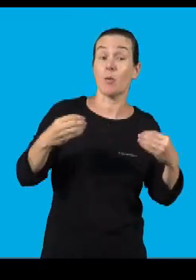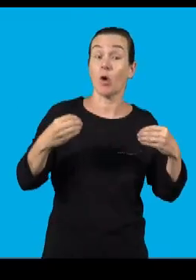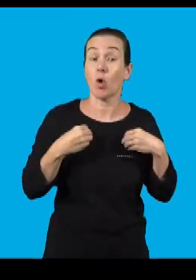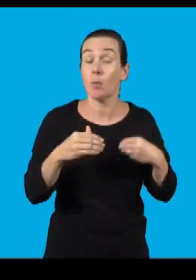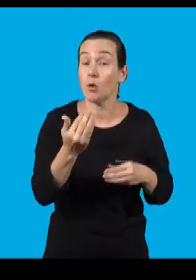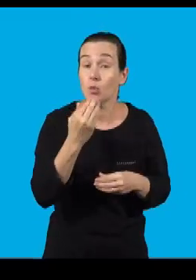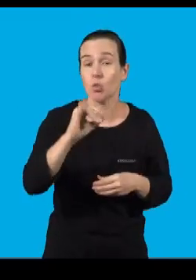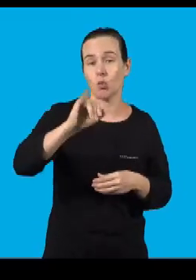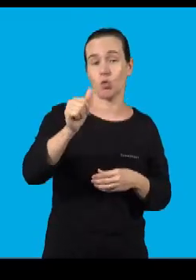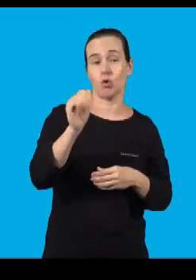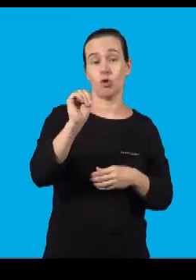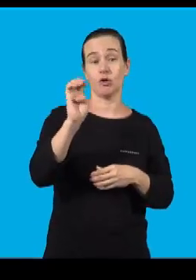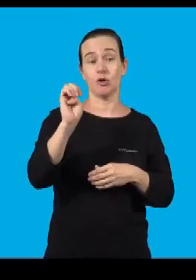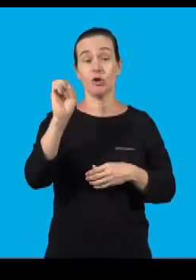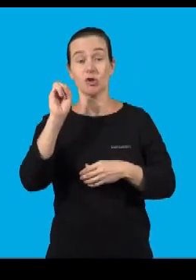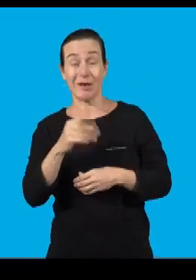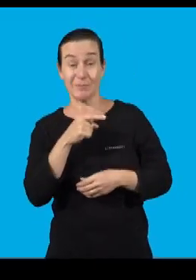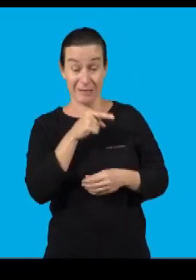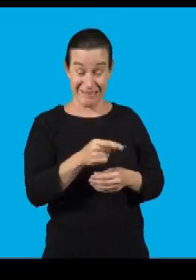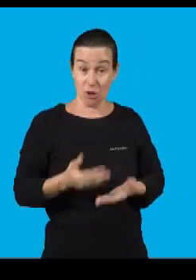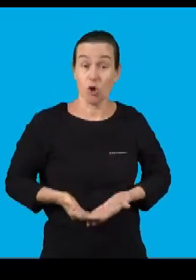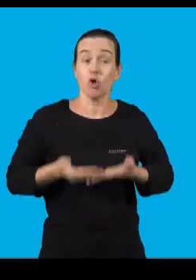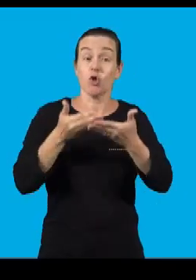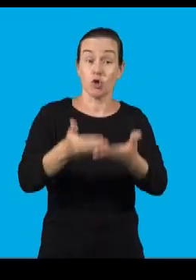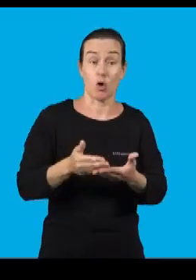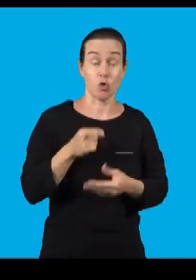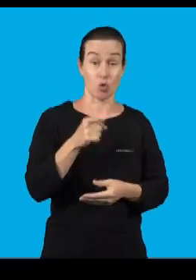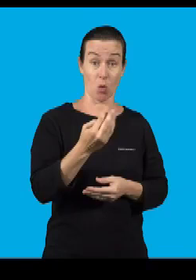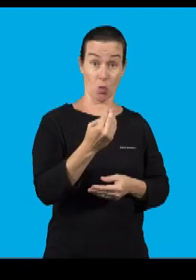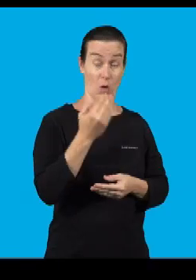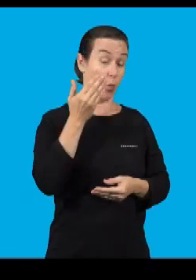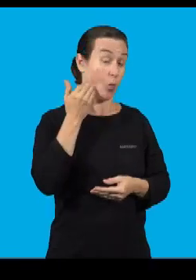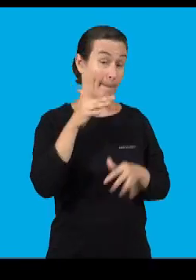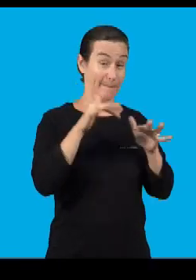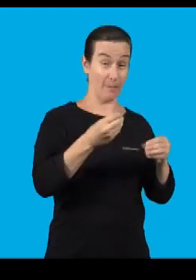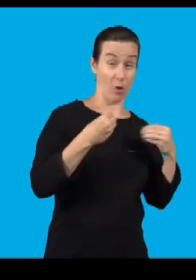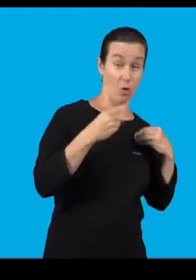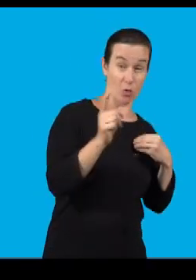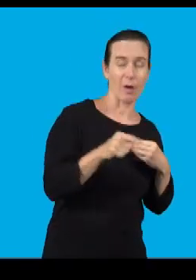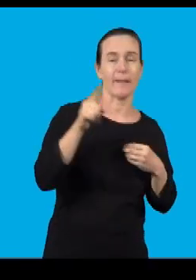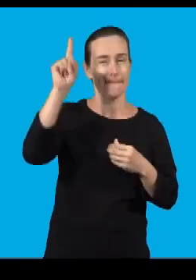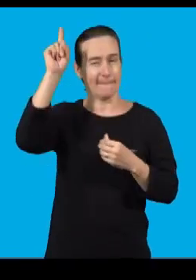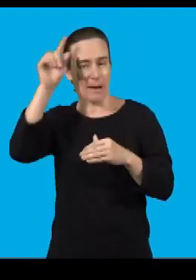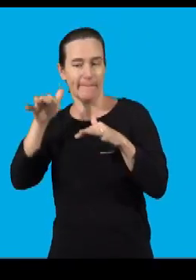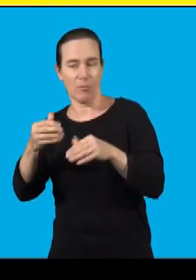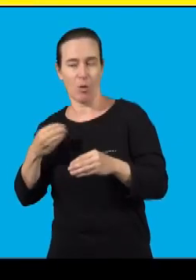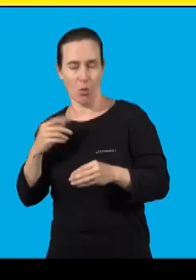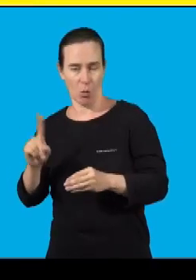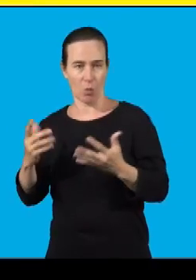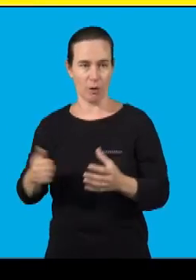which symbolizes the contrasting lives of white landowners and the black villagers. All right, so let's move